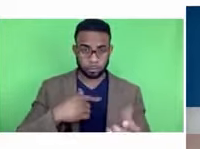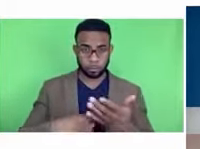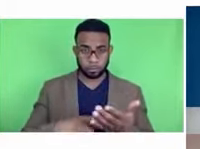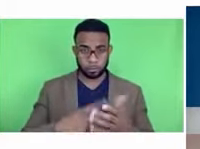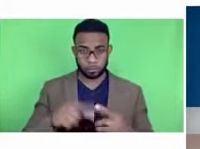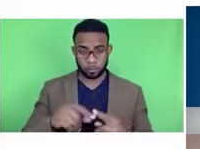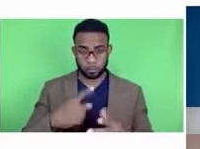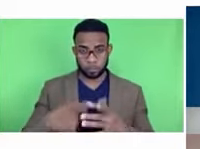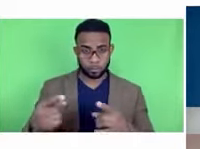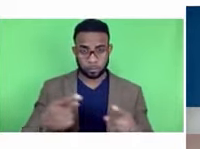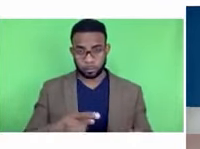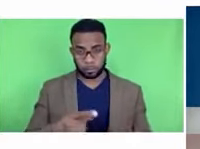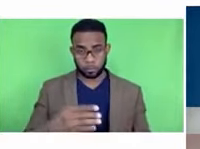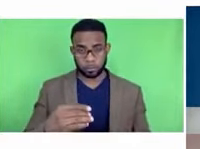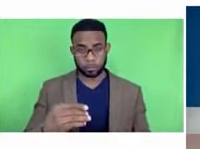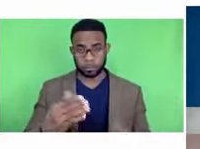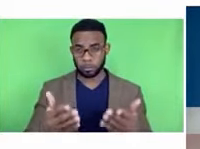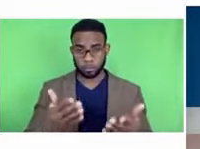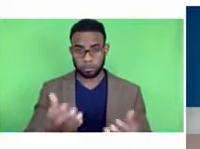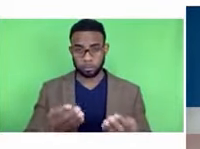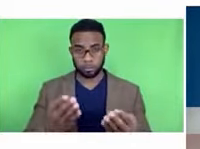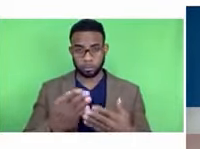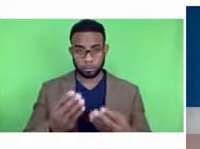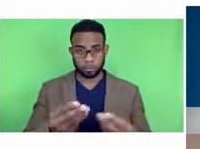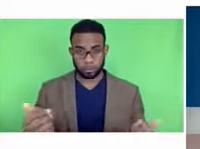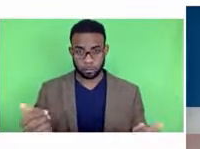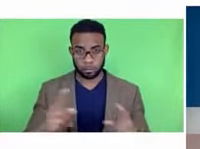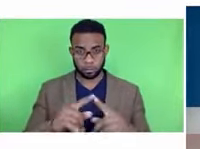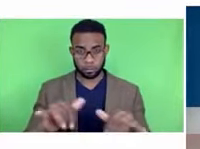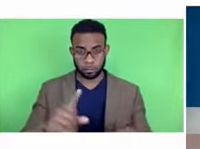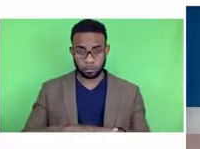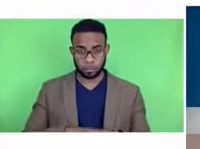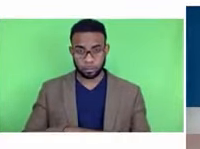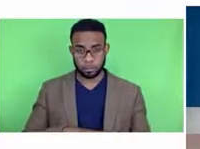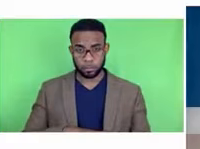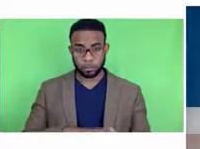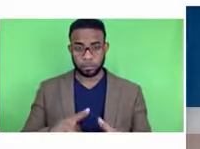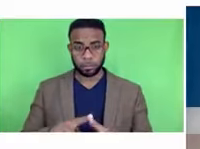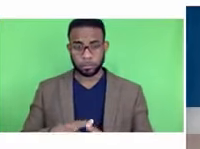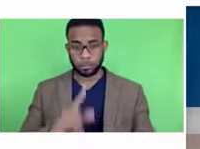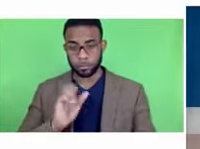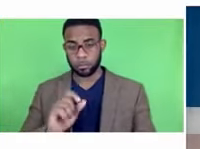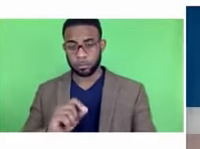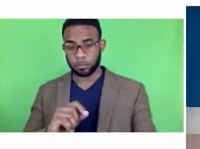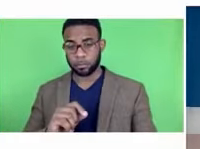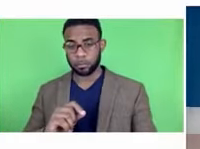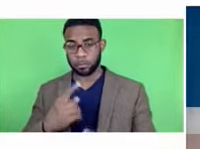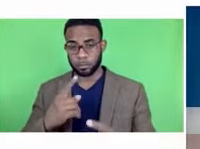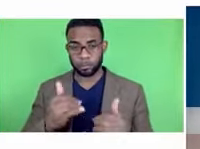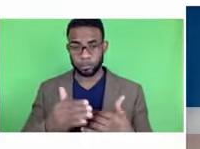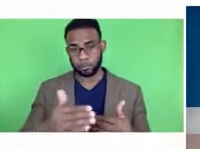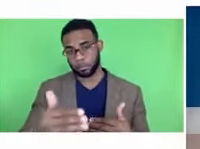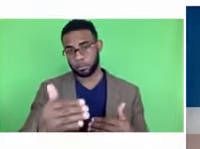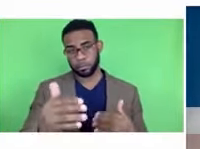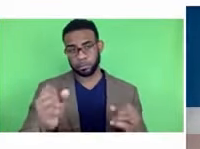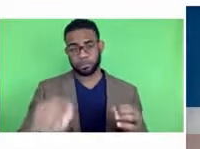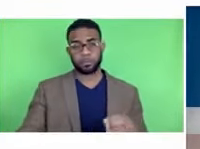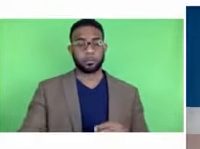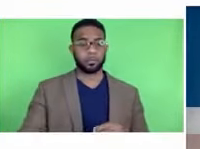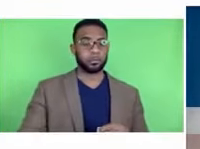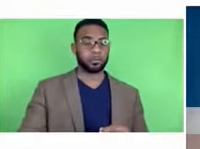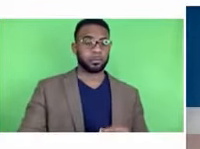what's going on and maybe providing some solutions at the same time in order to be able to be successful in moving forward. So that's